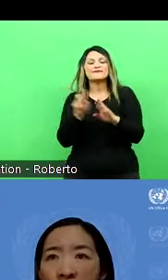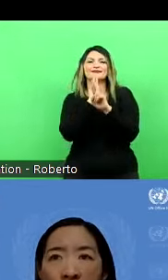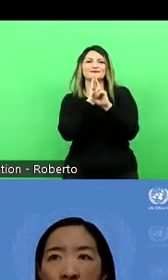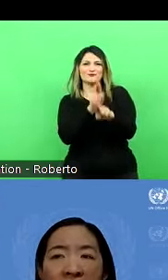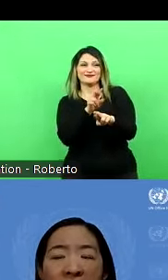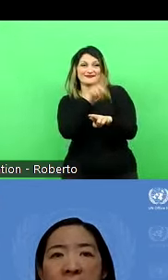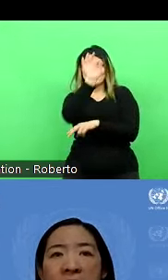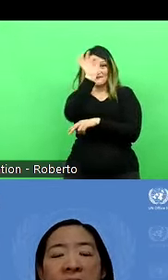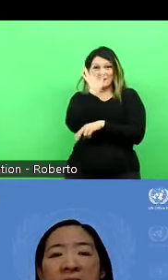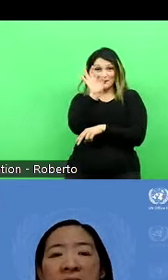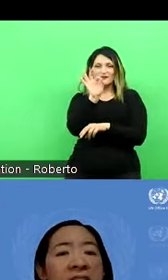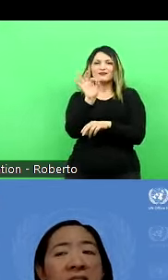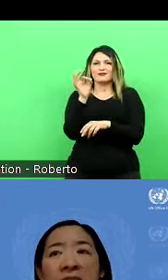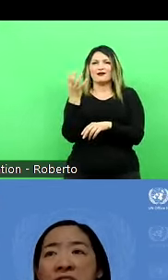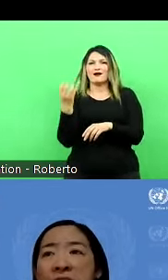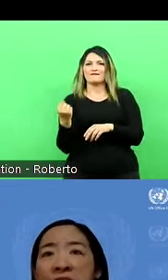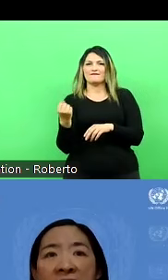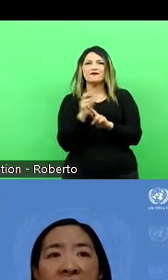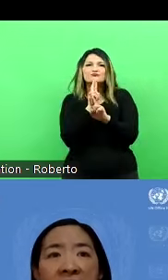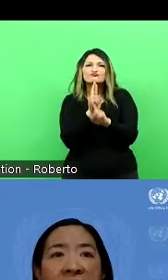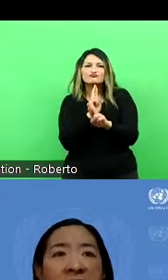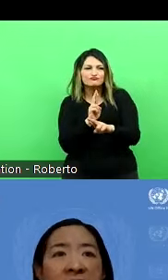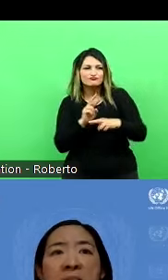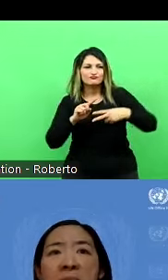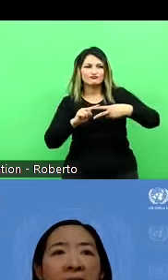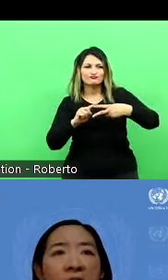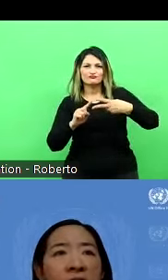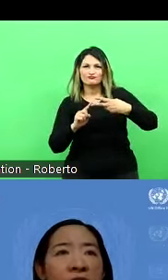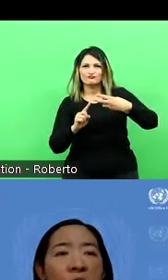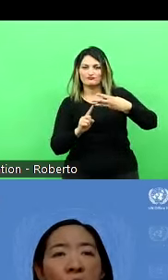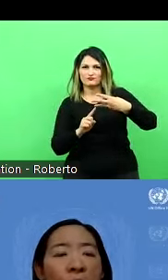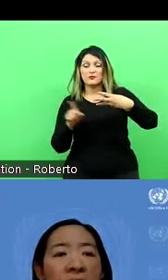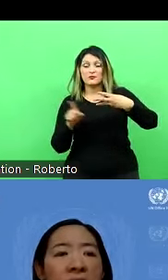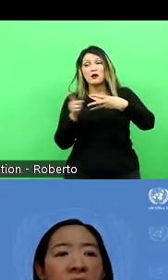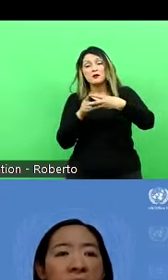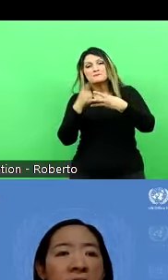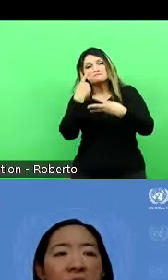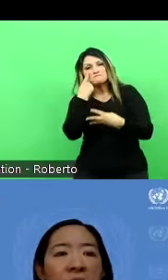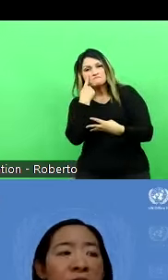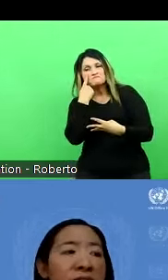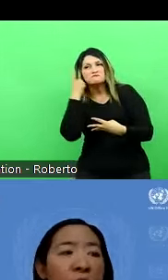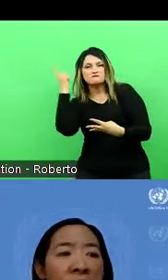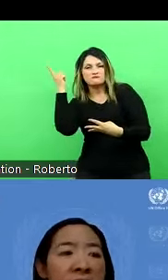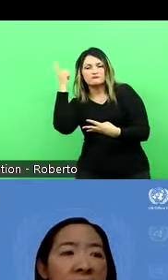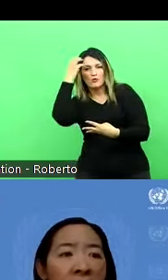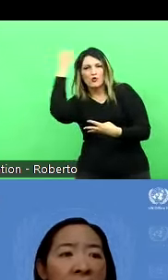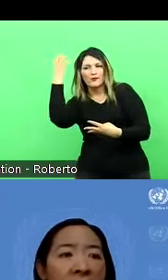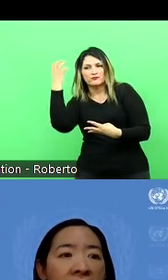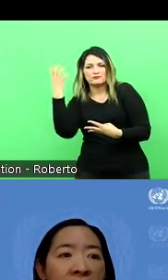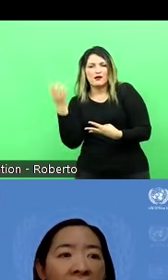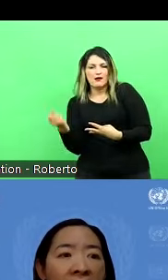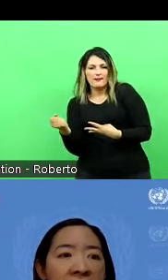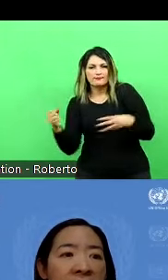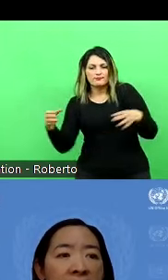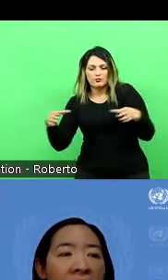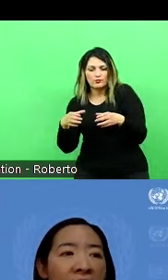staffing as a focal point, but insufficient financing, and the impact of the focal point in terms of influencing